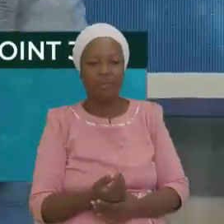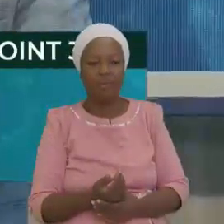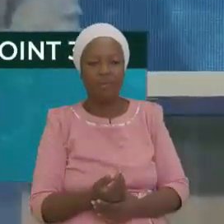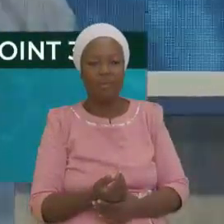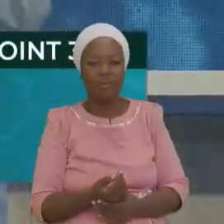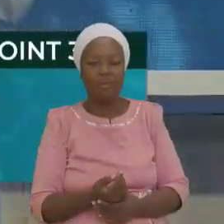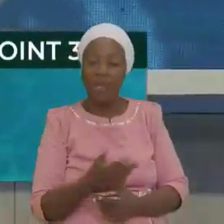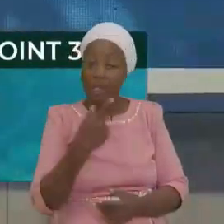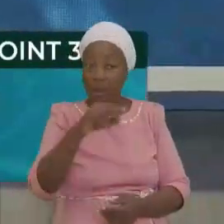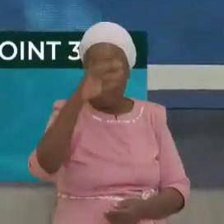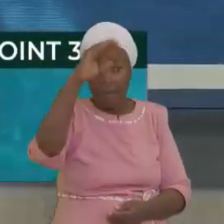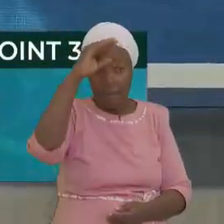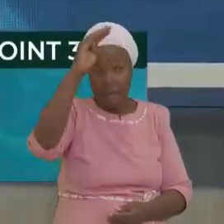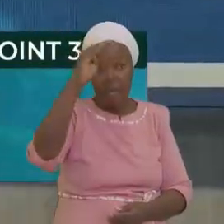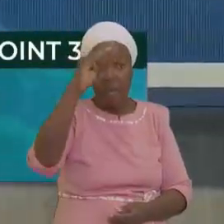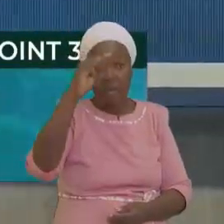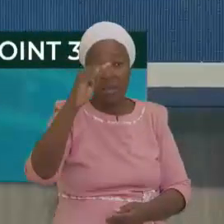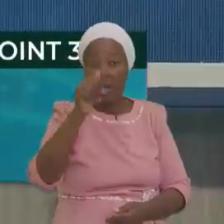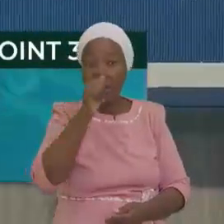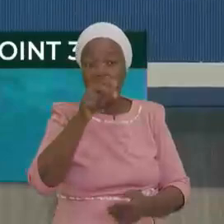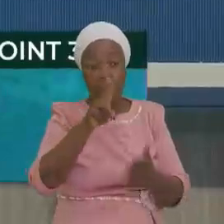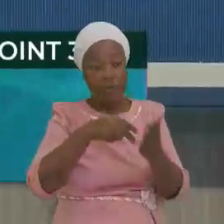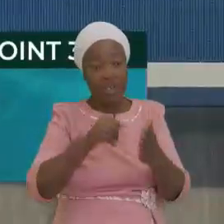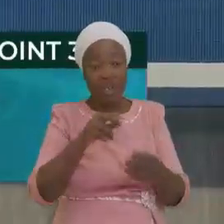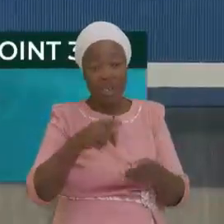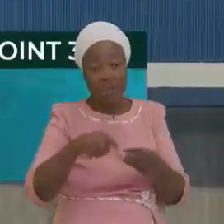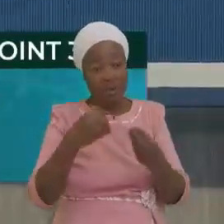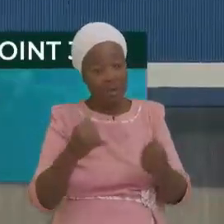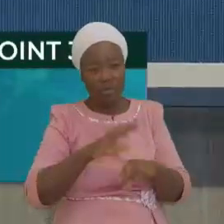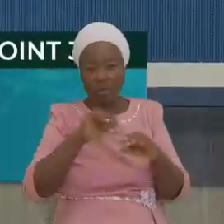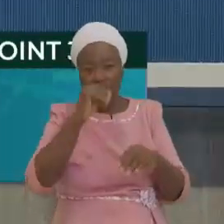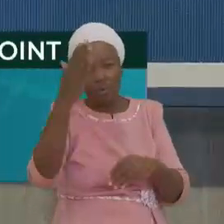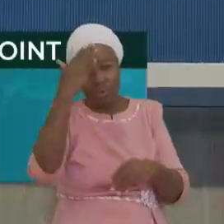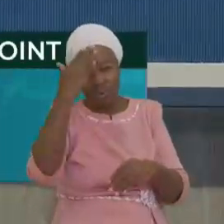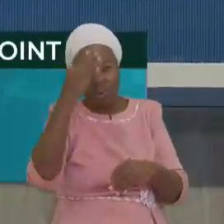The man I'm reading about here did not know about the pact.